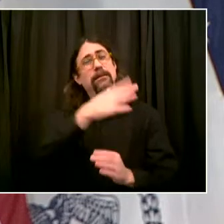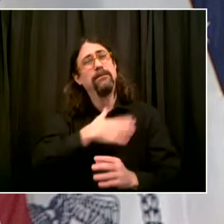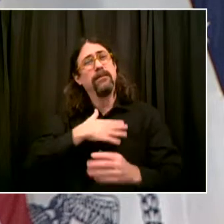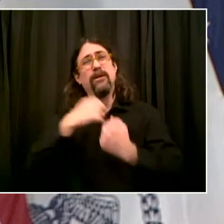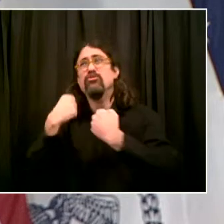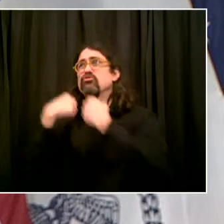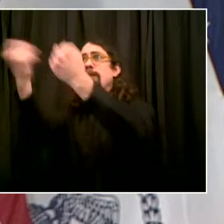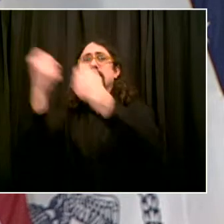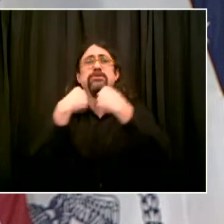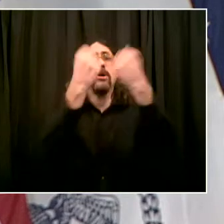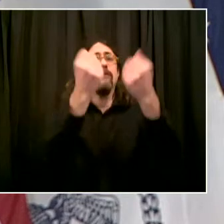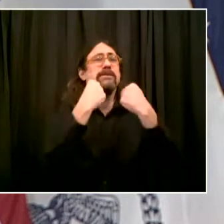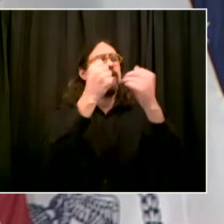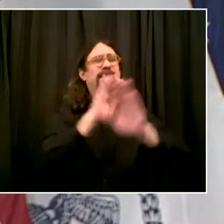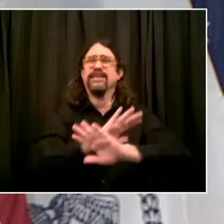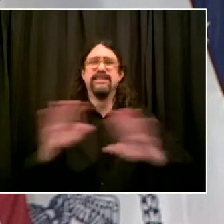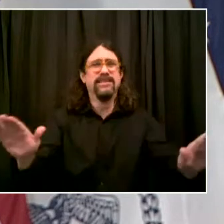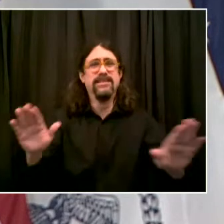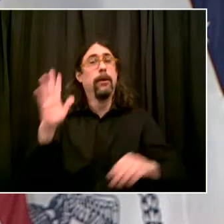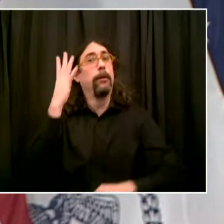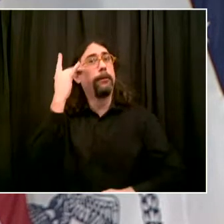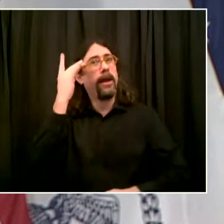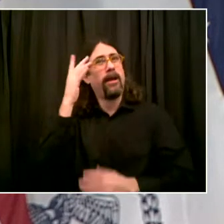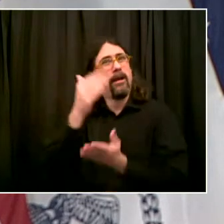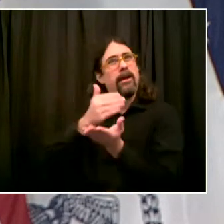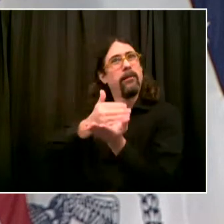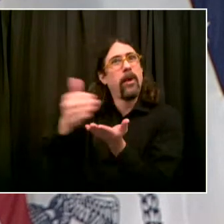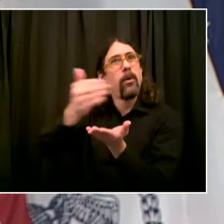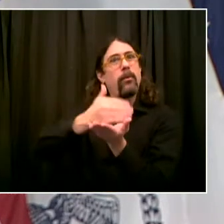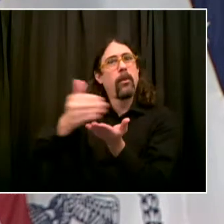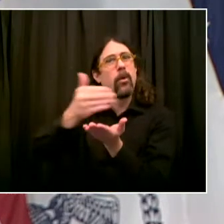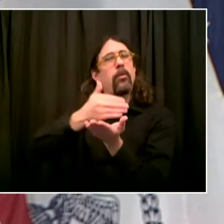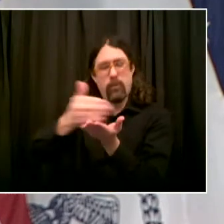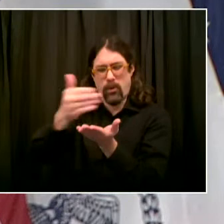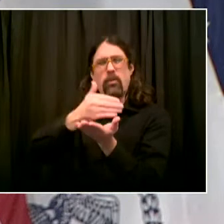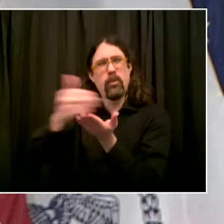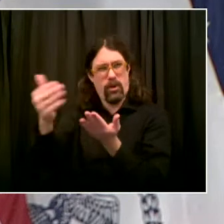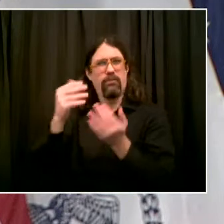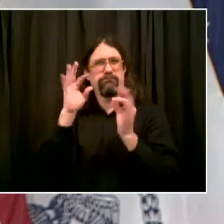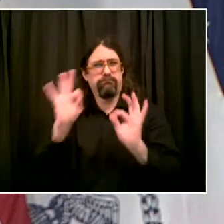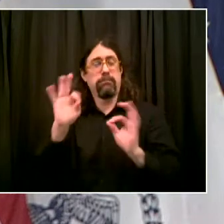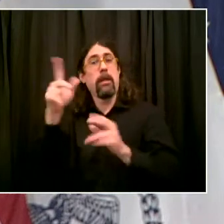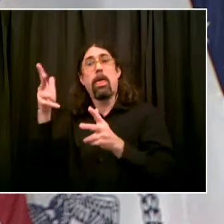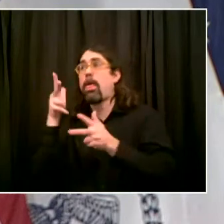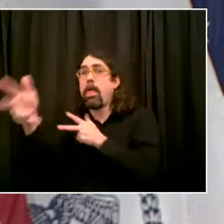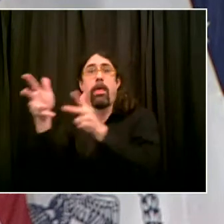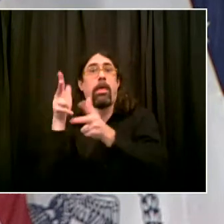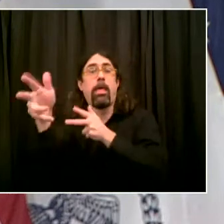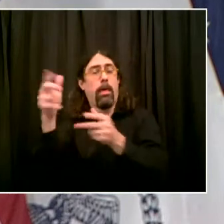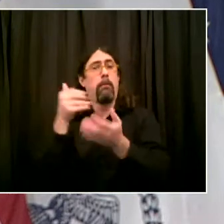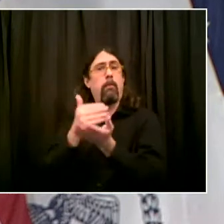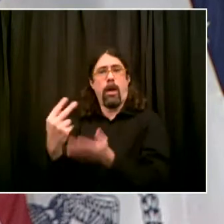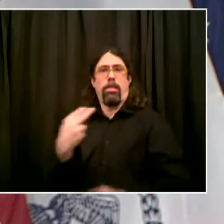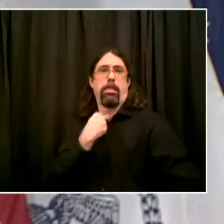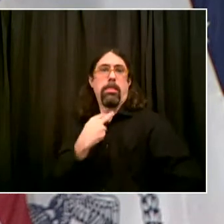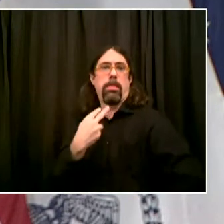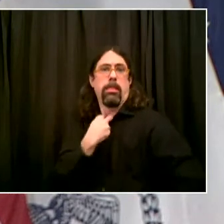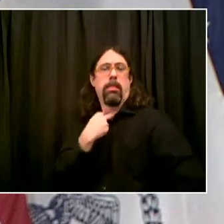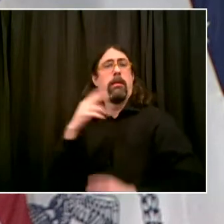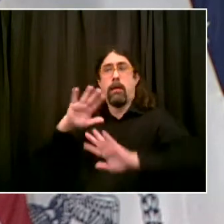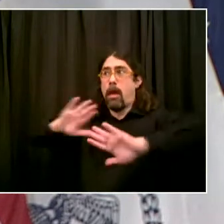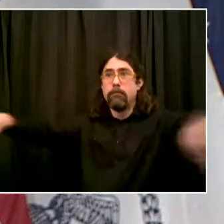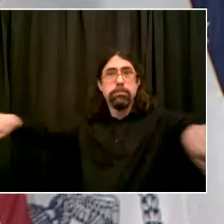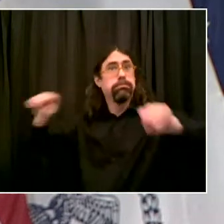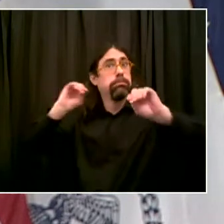open restaurants, open streets program canceled. Code Blue will be in effect on